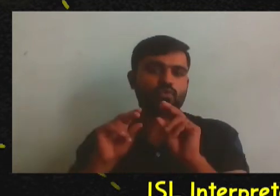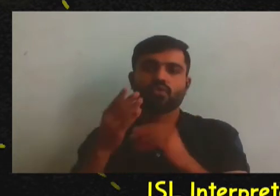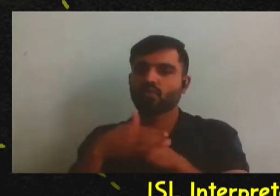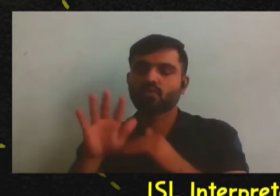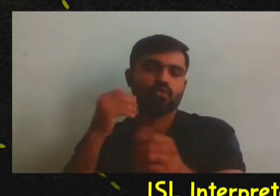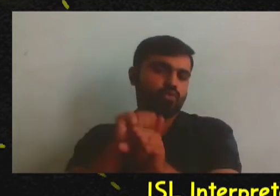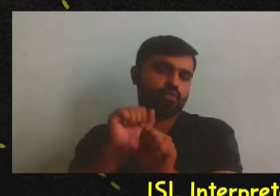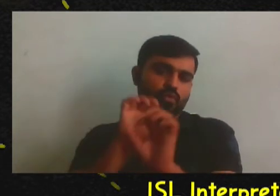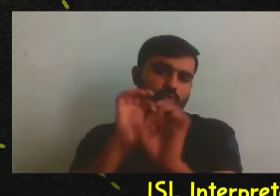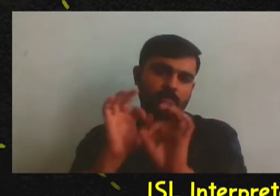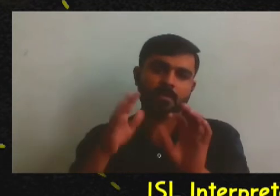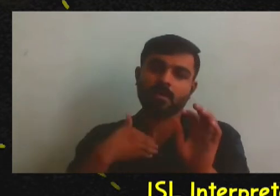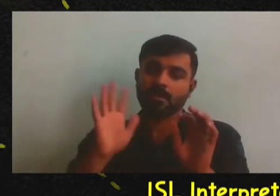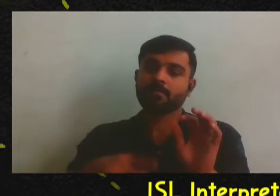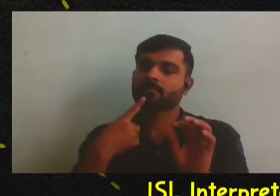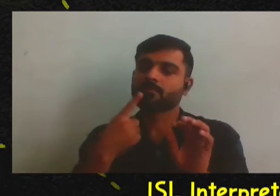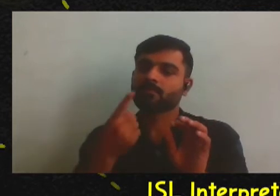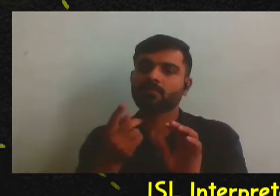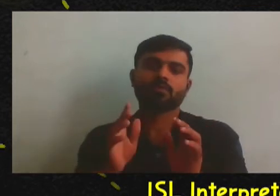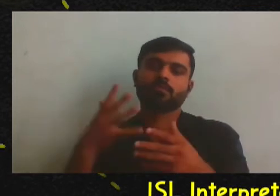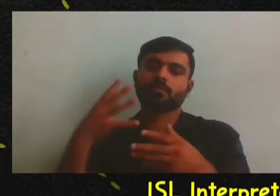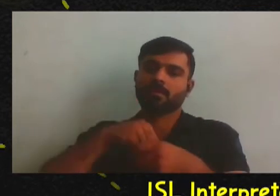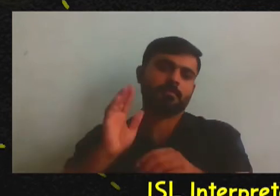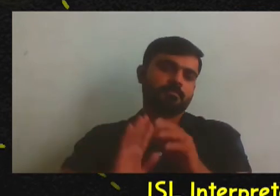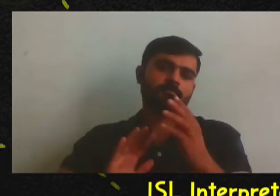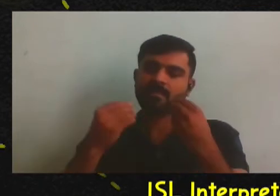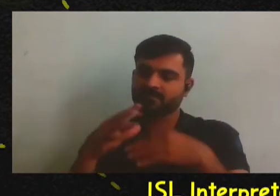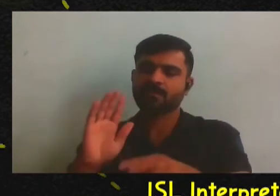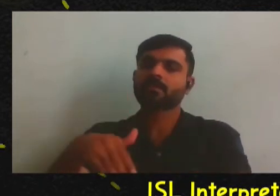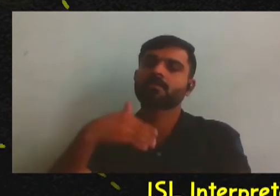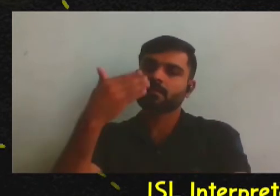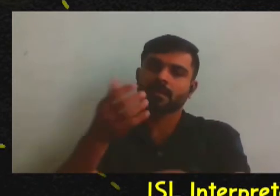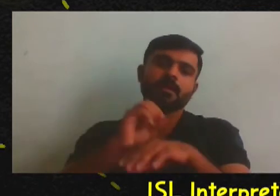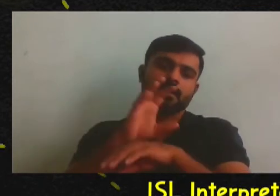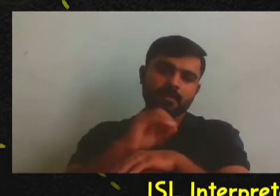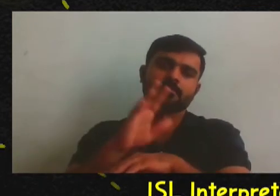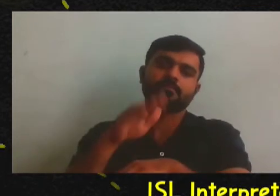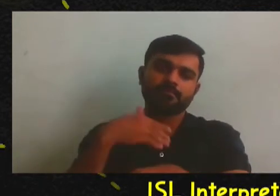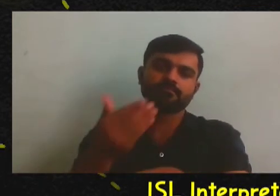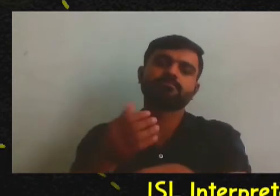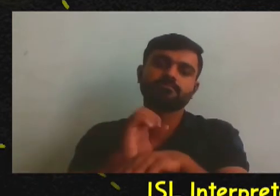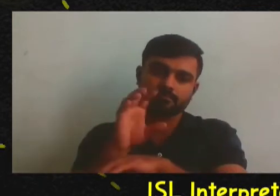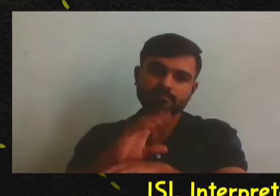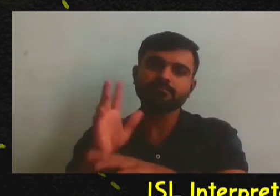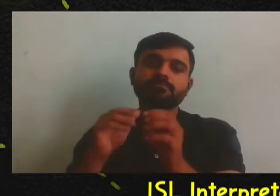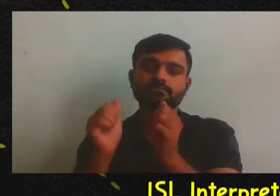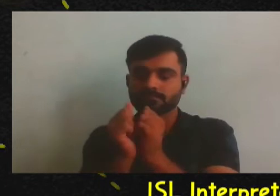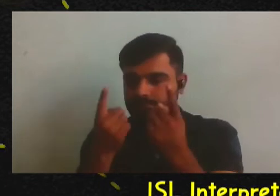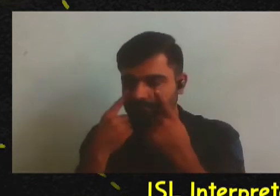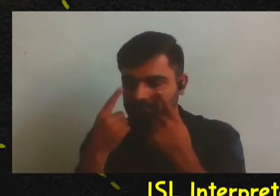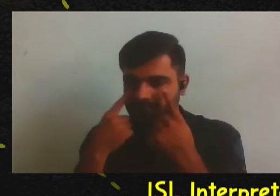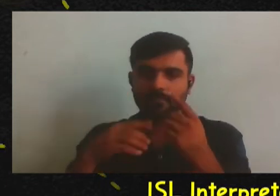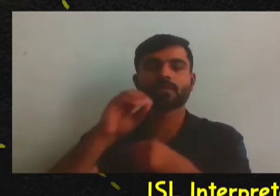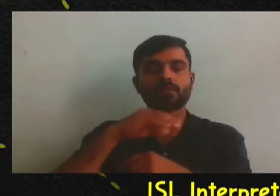work. And I have to tell them, don't give up. Go to the next counselor. You can give up on the counselor, you can give up on the